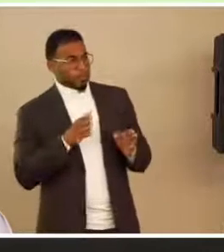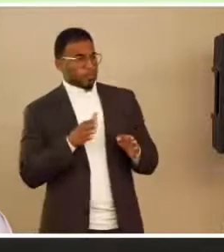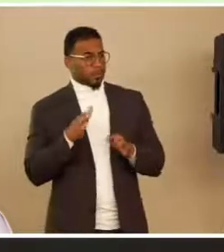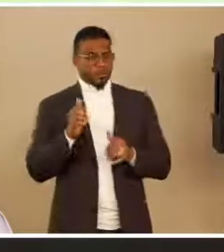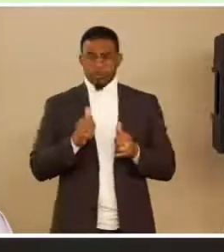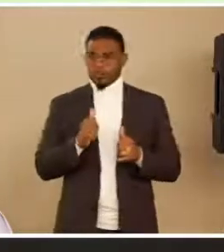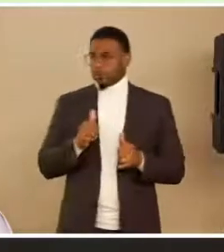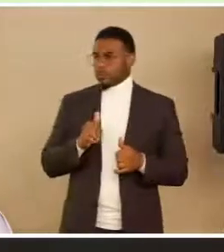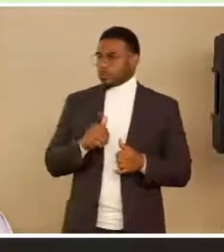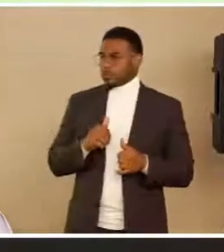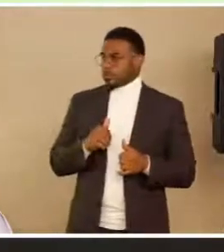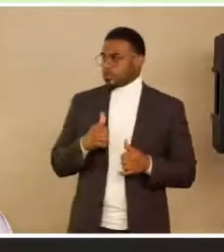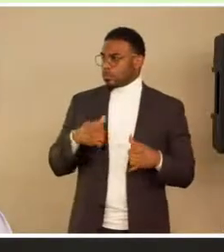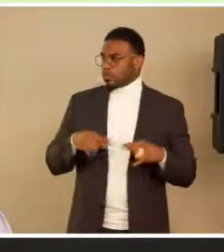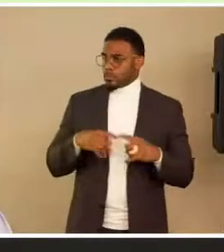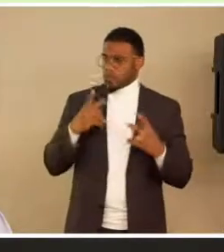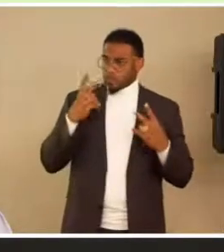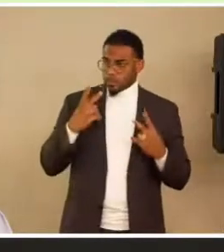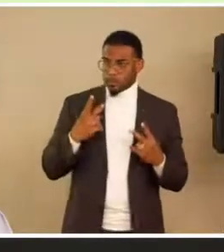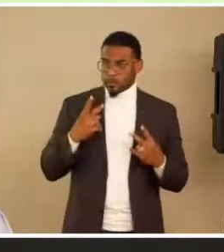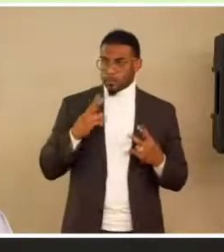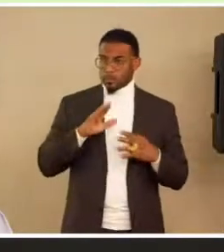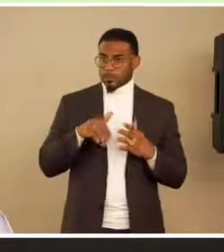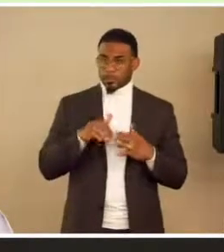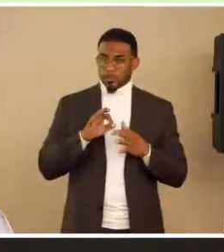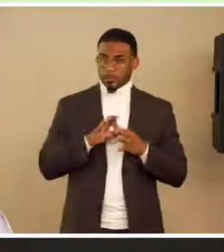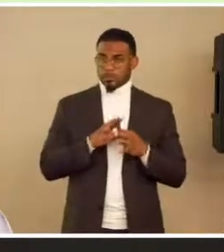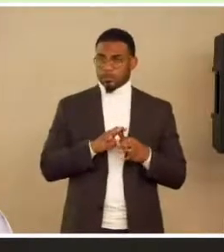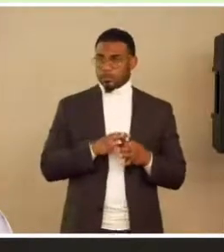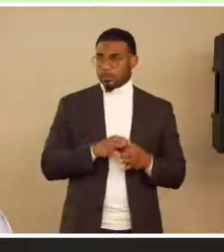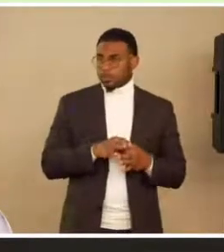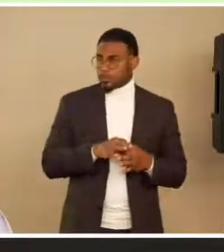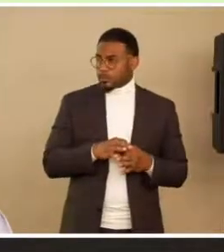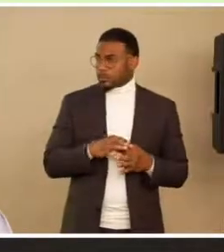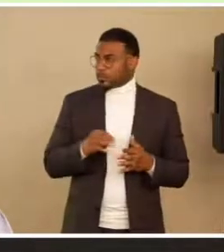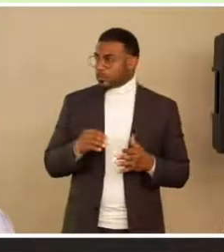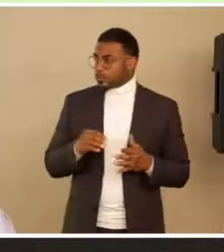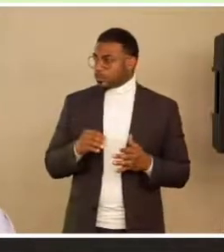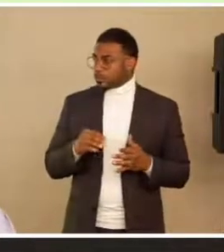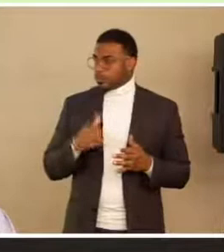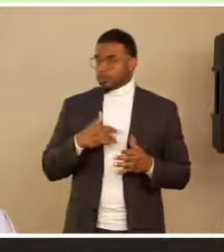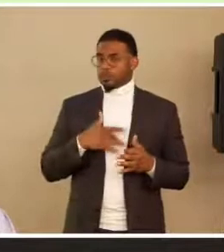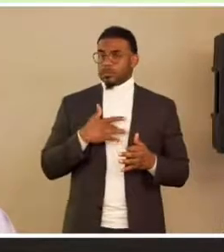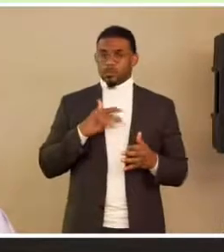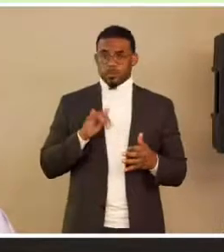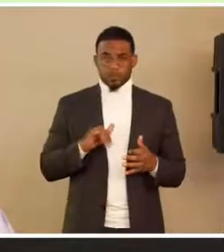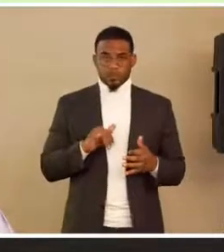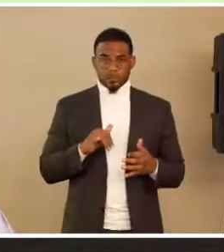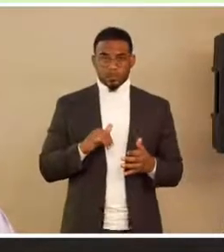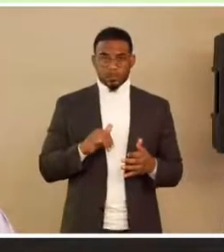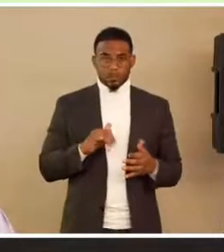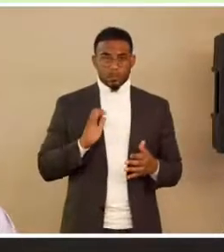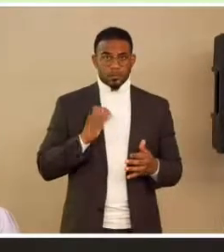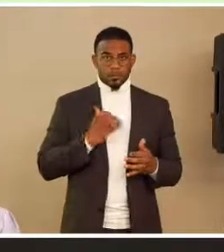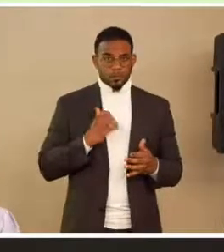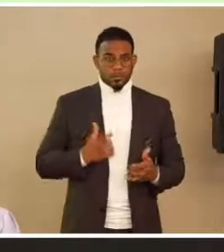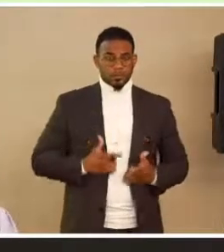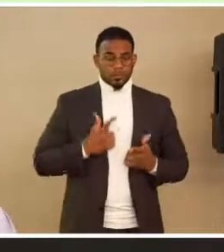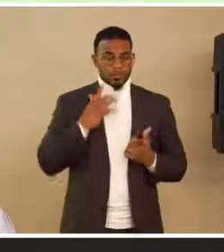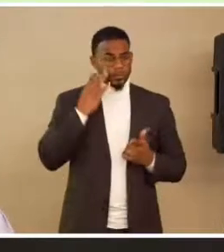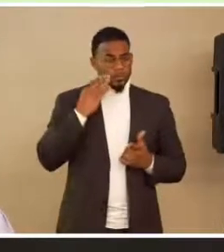way in which we see all of these connections. And I feel that it's our